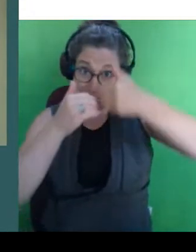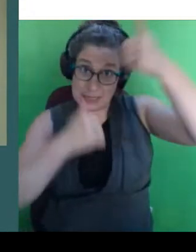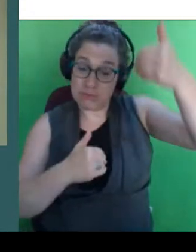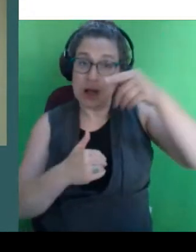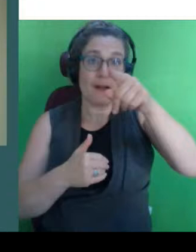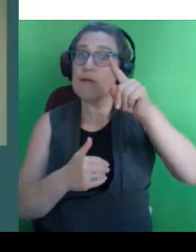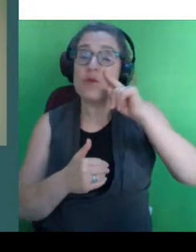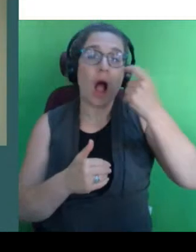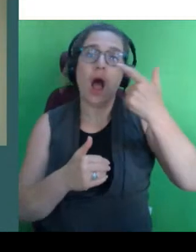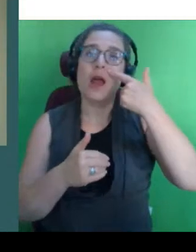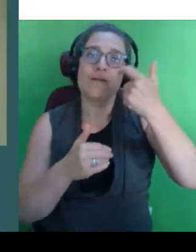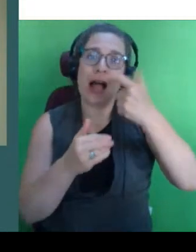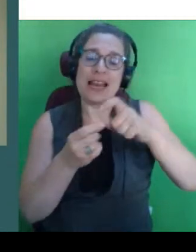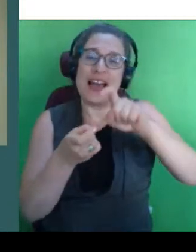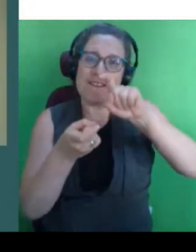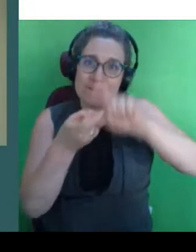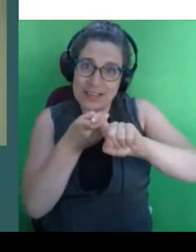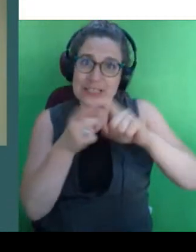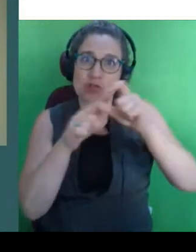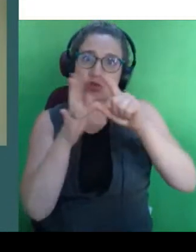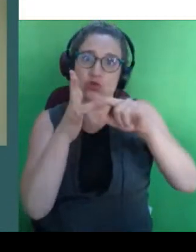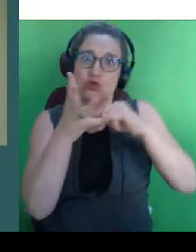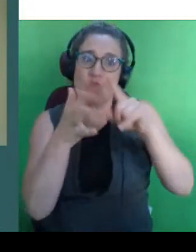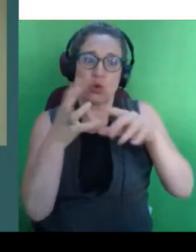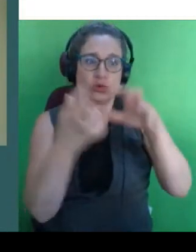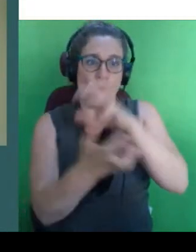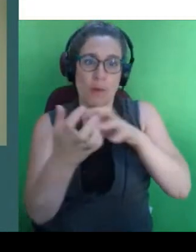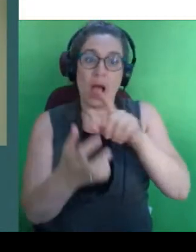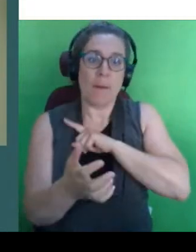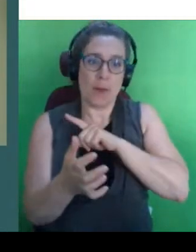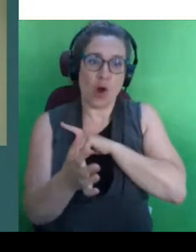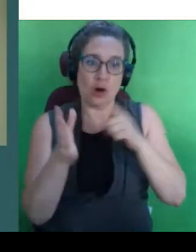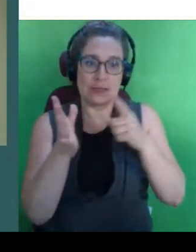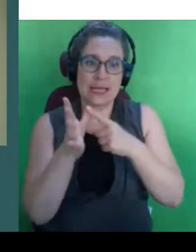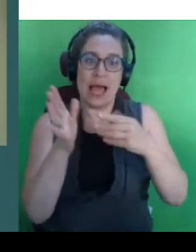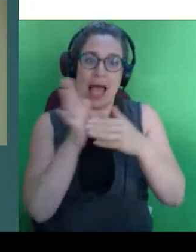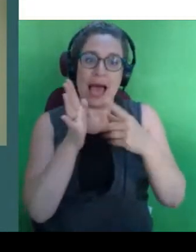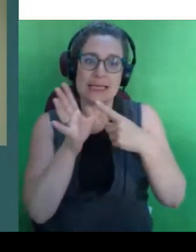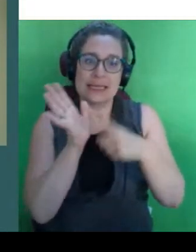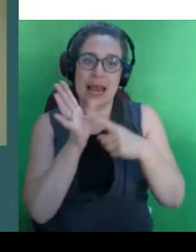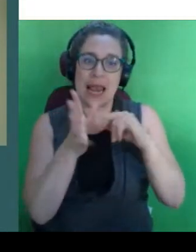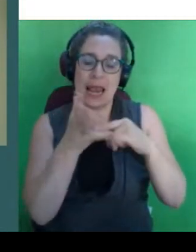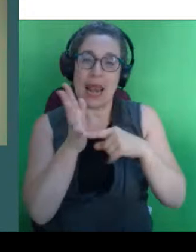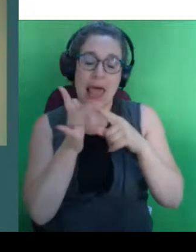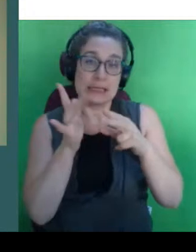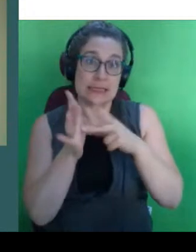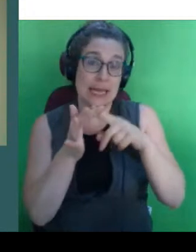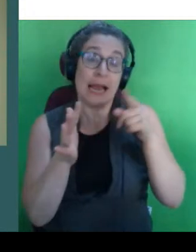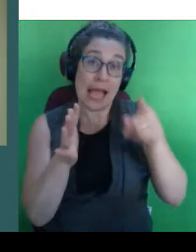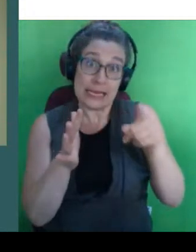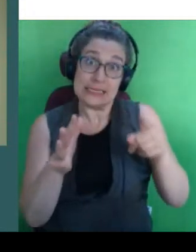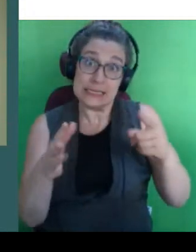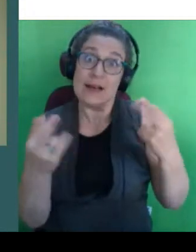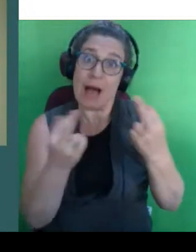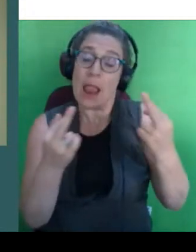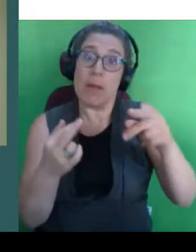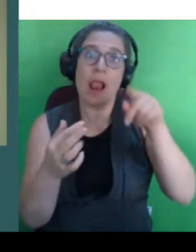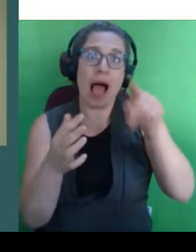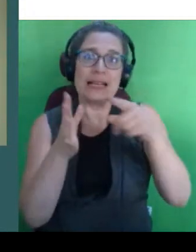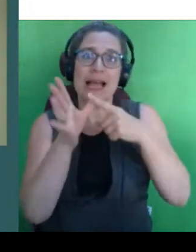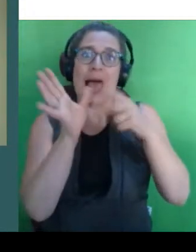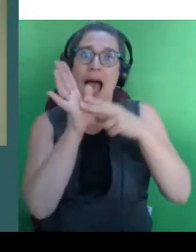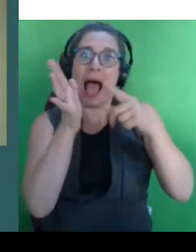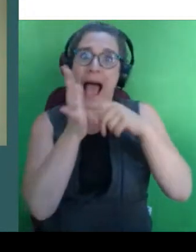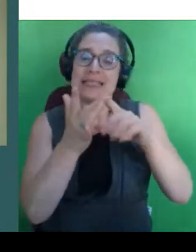combination, because azolastine is available as an antihistamine nasal spray separately. It's not, I think, as